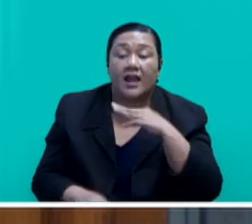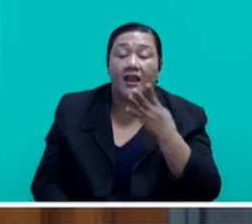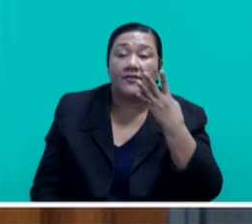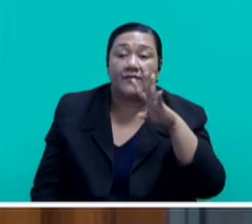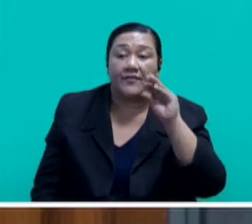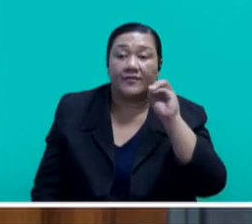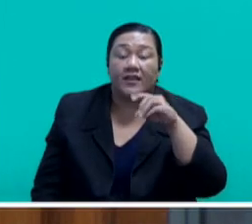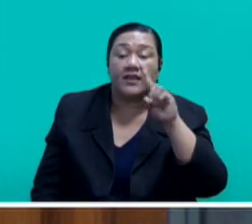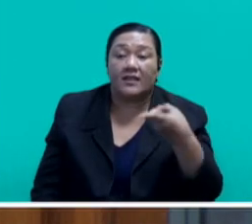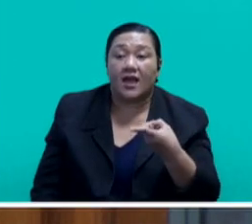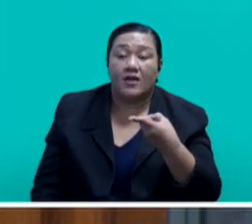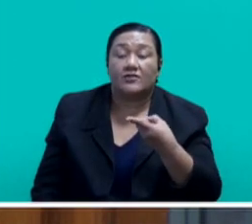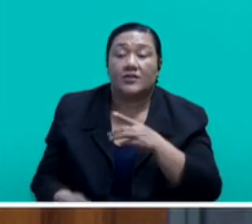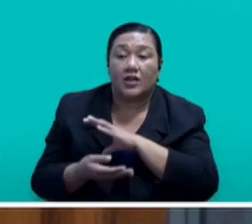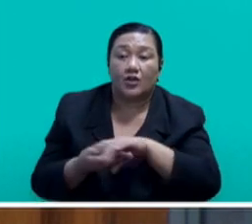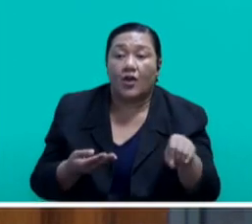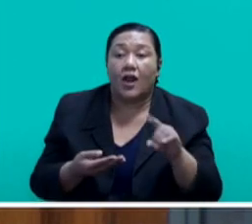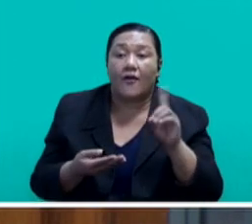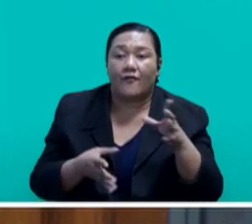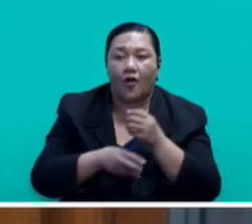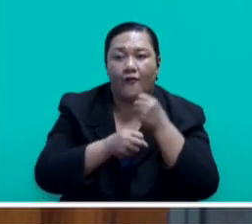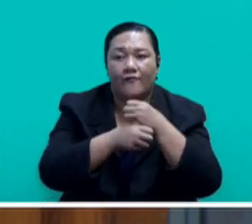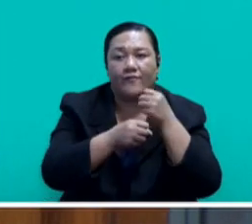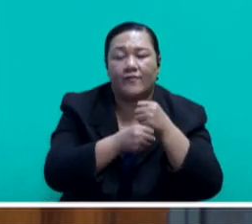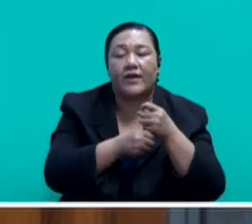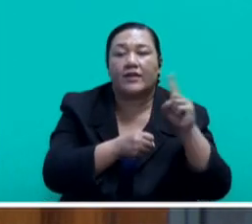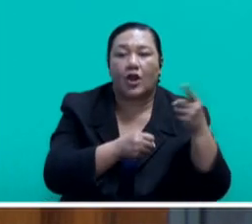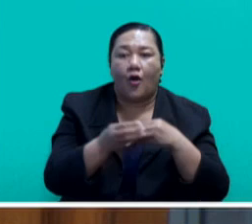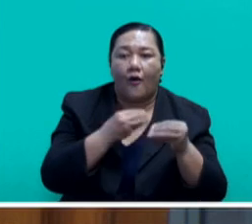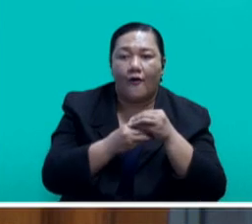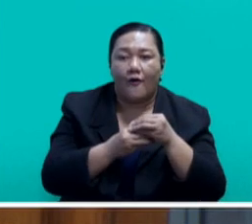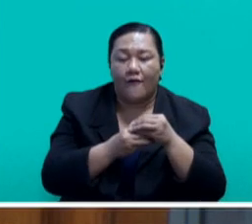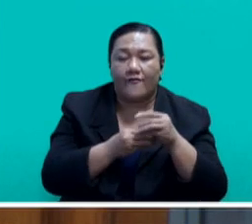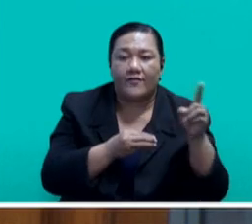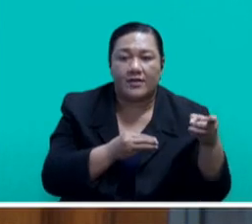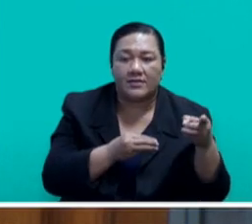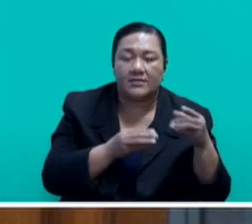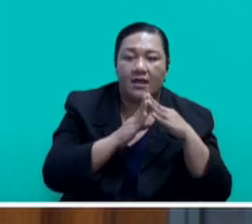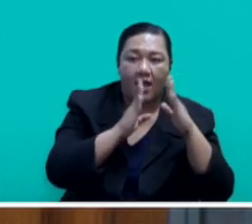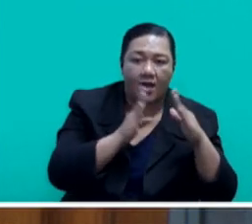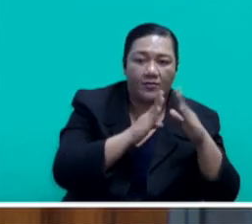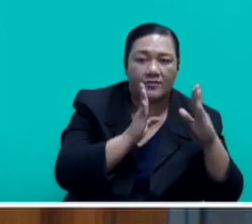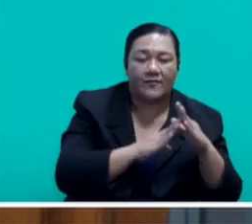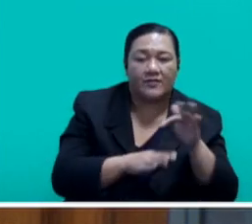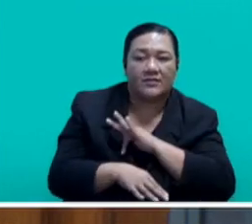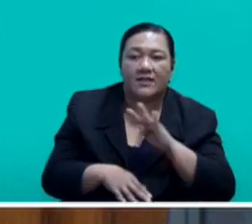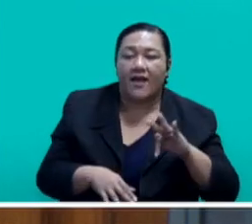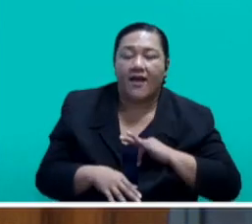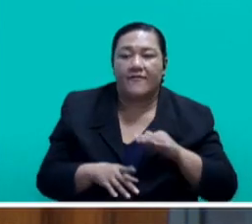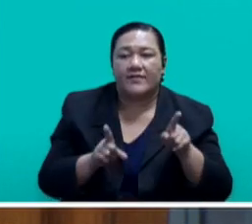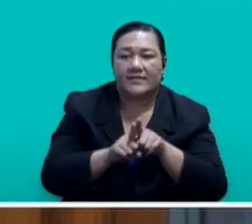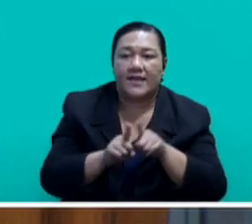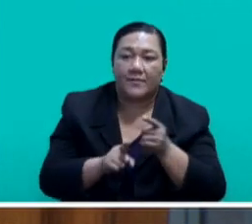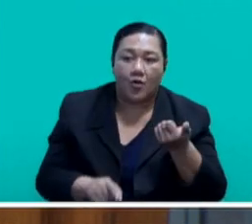$350,000 for the upgrading of office quarters. The reform the point I had earlier raised